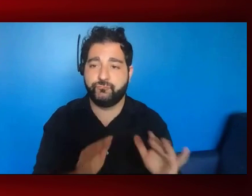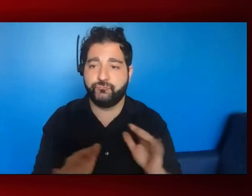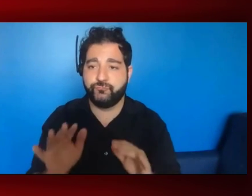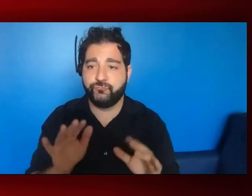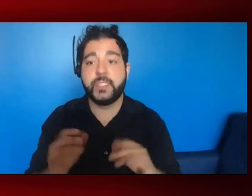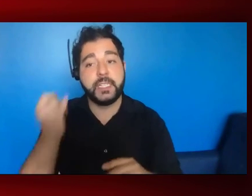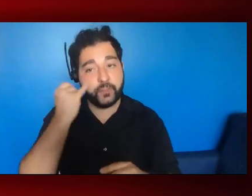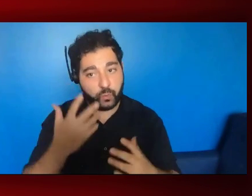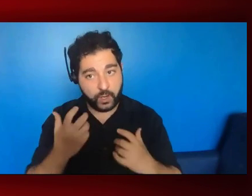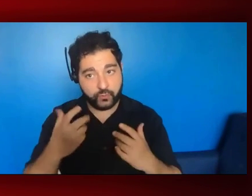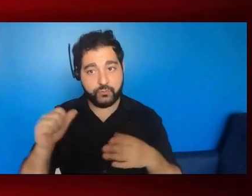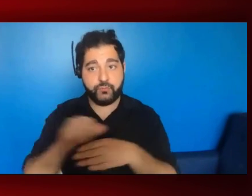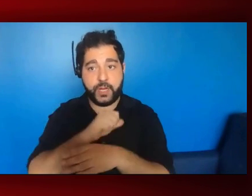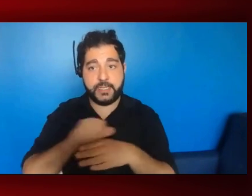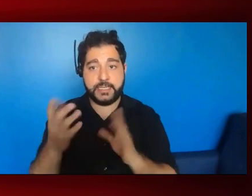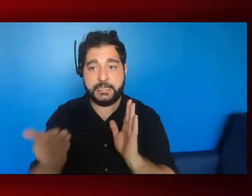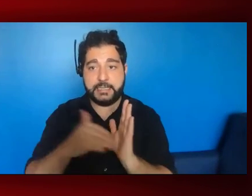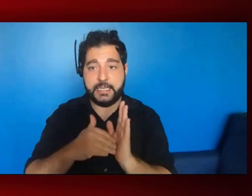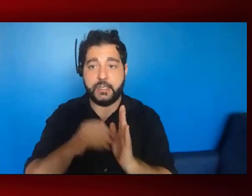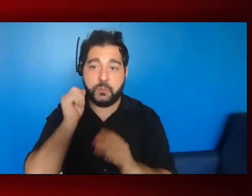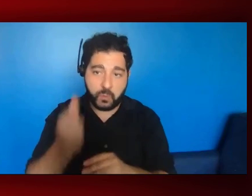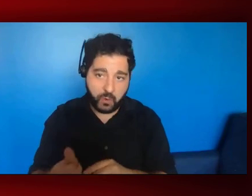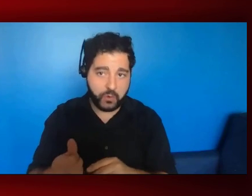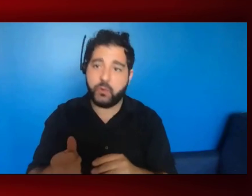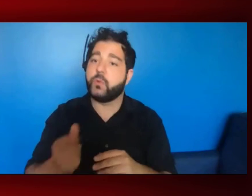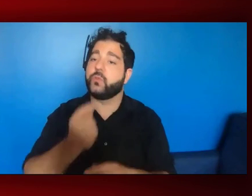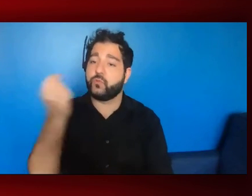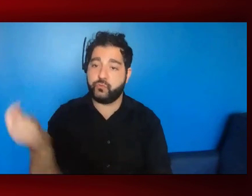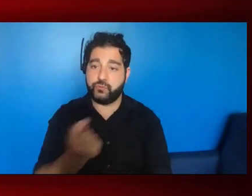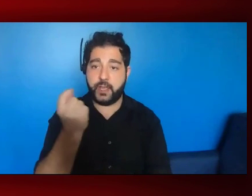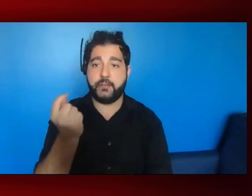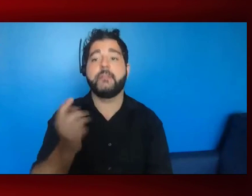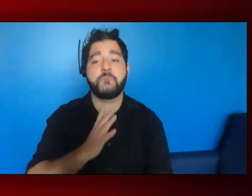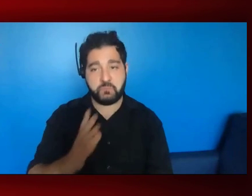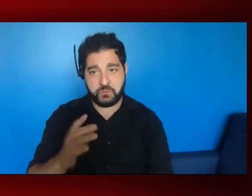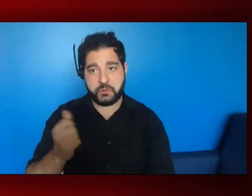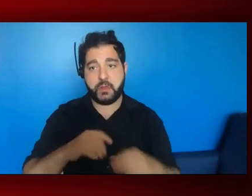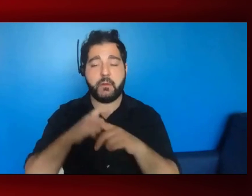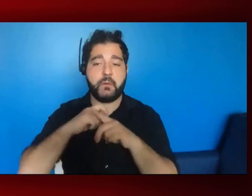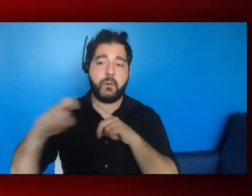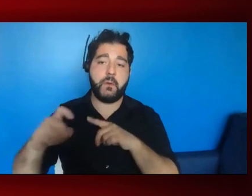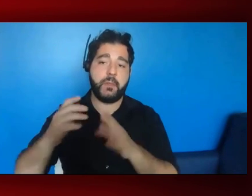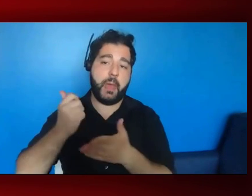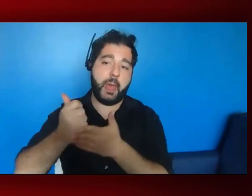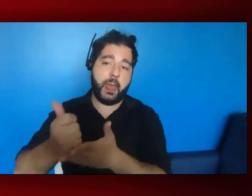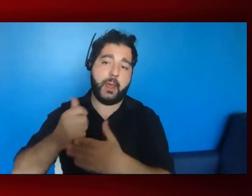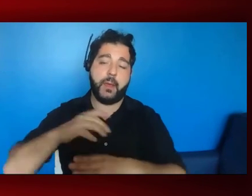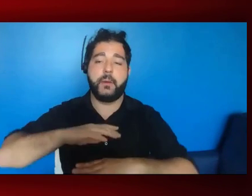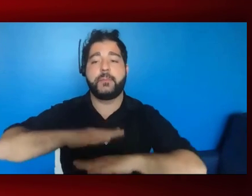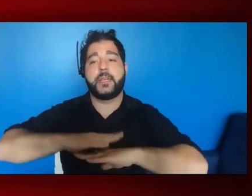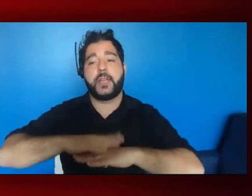If you wanted to practice again tomorrow on Tuesday, you can call the help desk tomorrow and I will reopen your